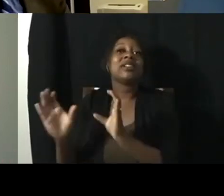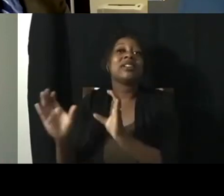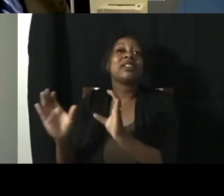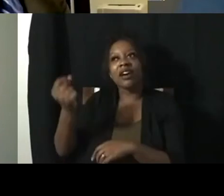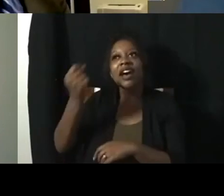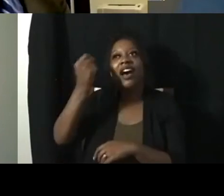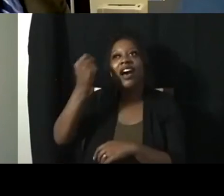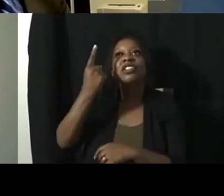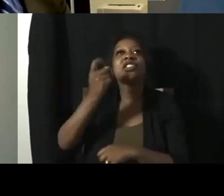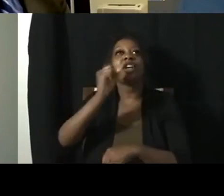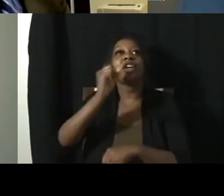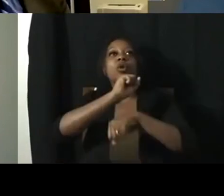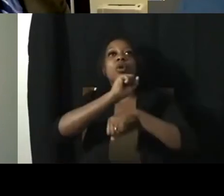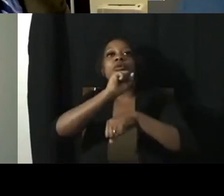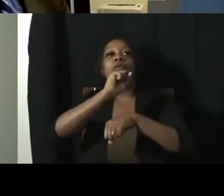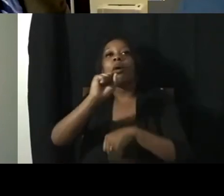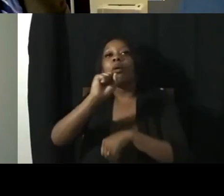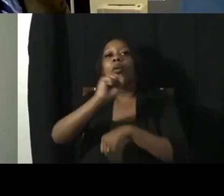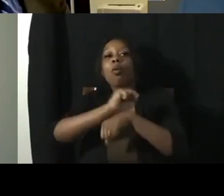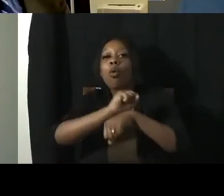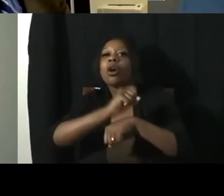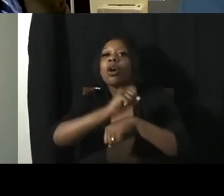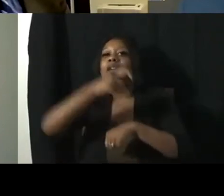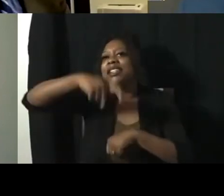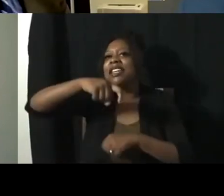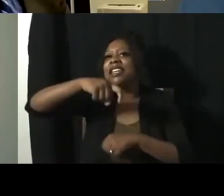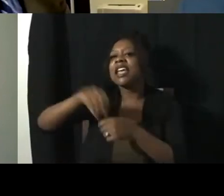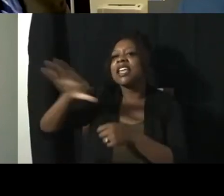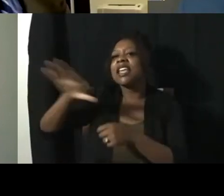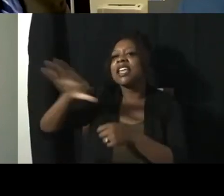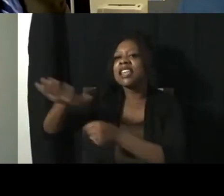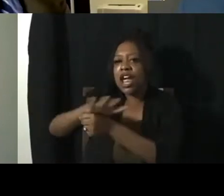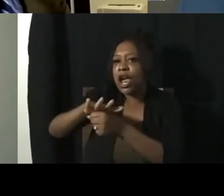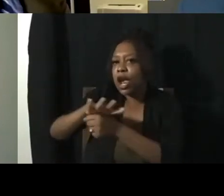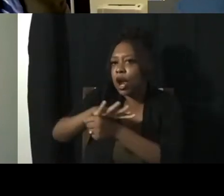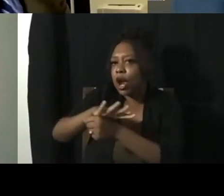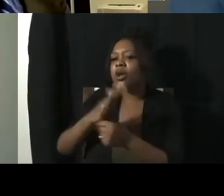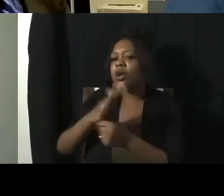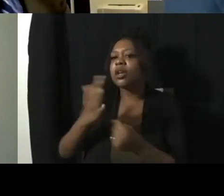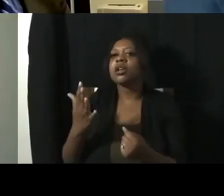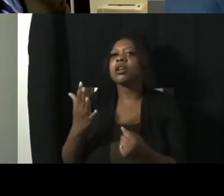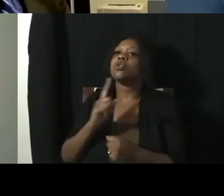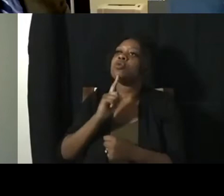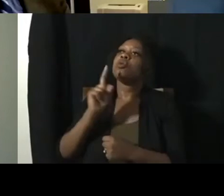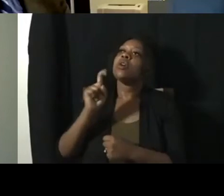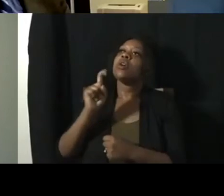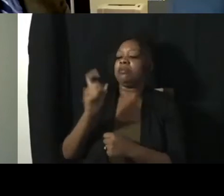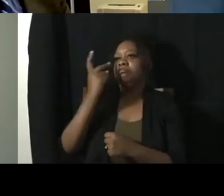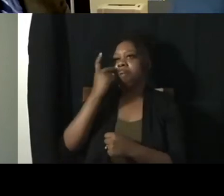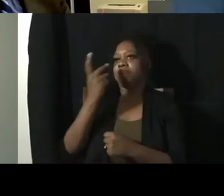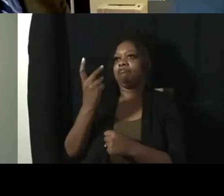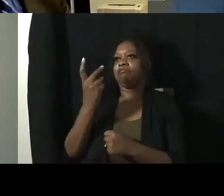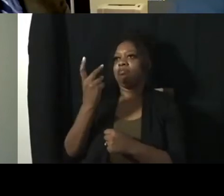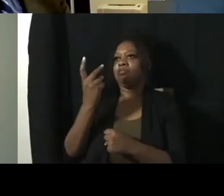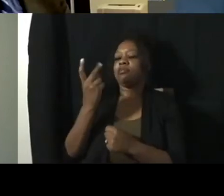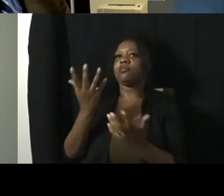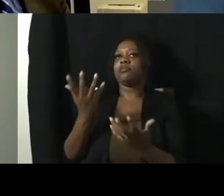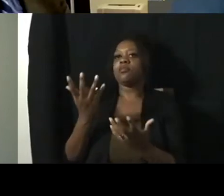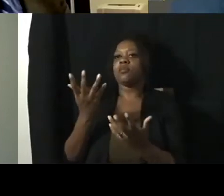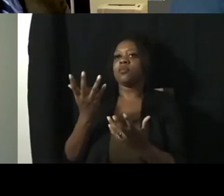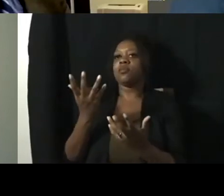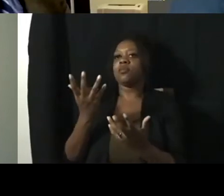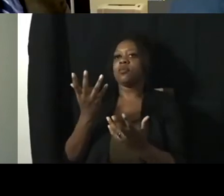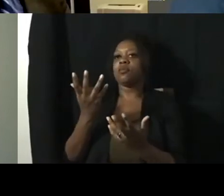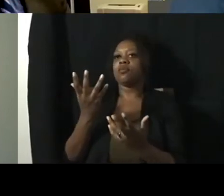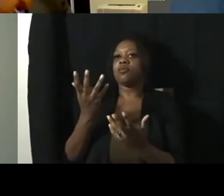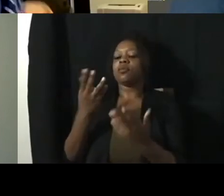in their area. I think unless they're willing to look to move or explore new career opportunities, that's going to